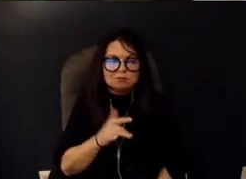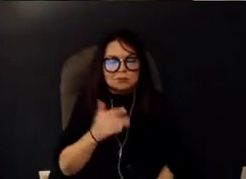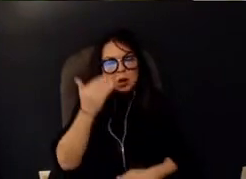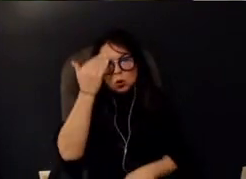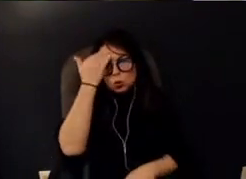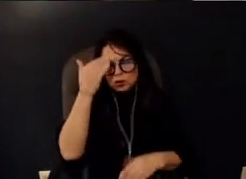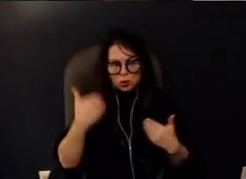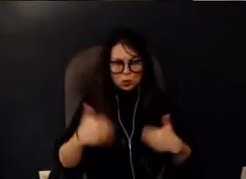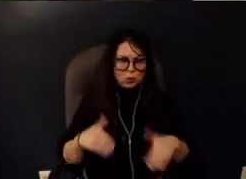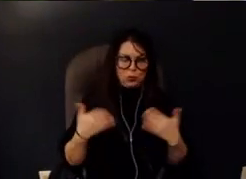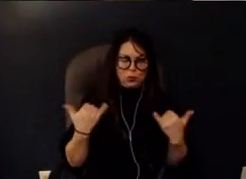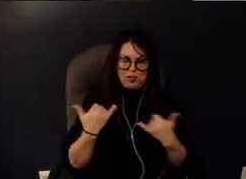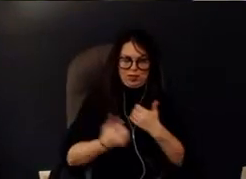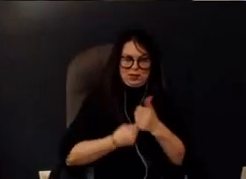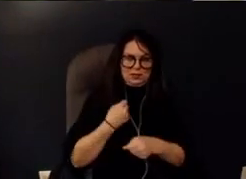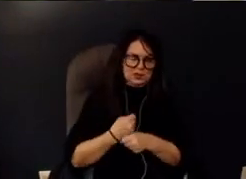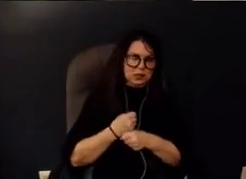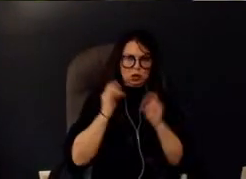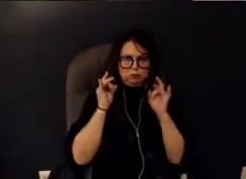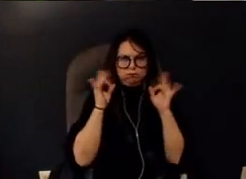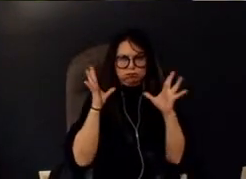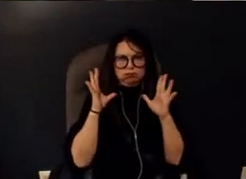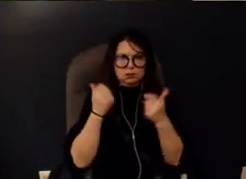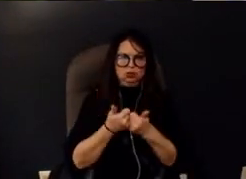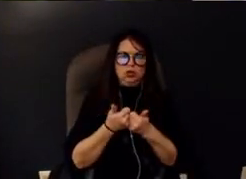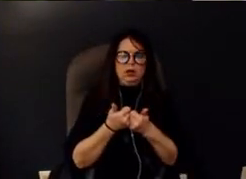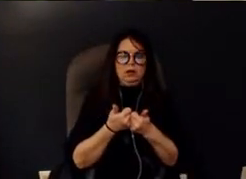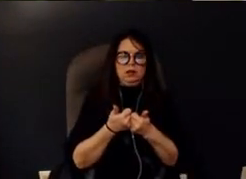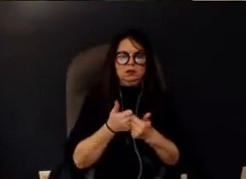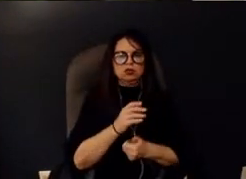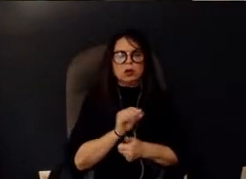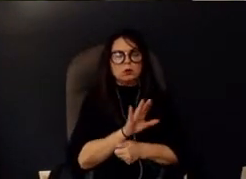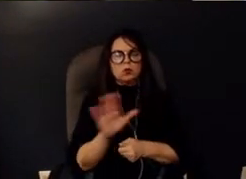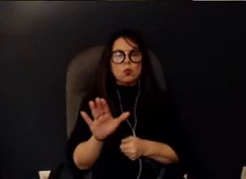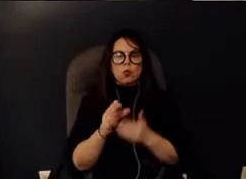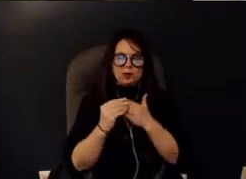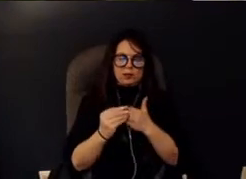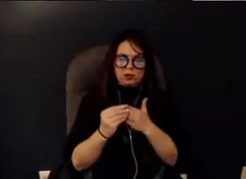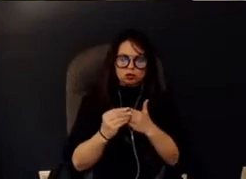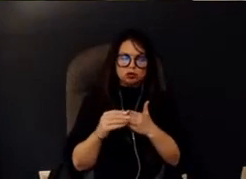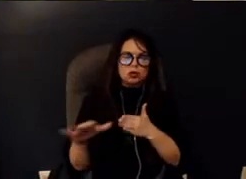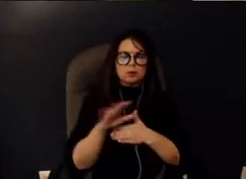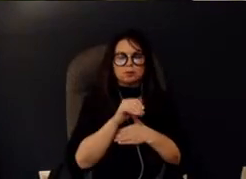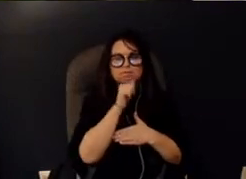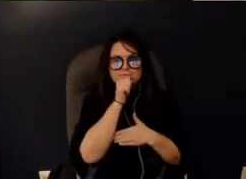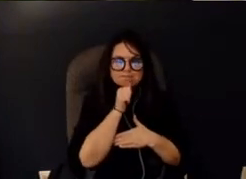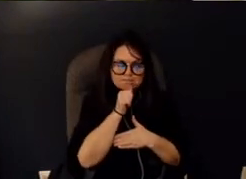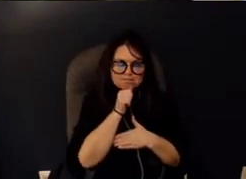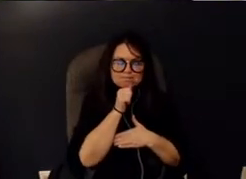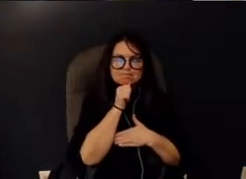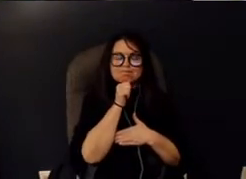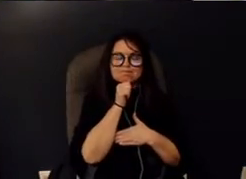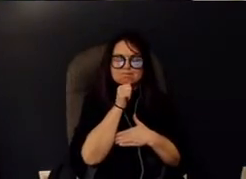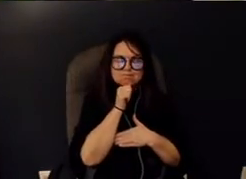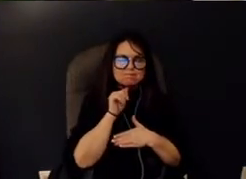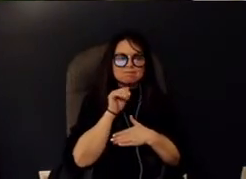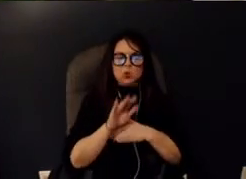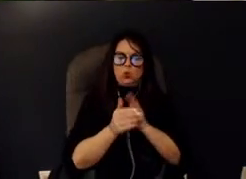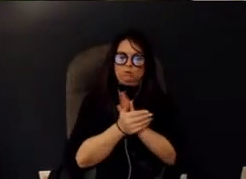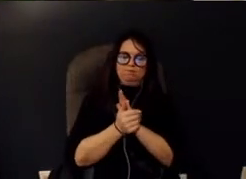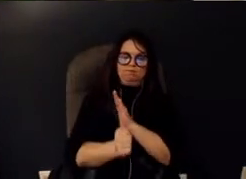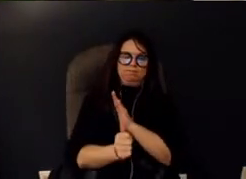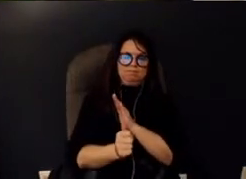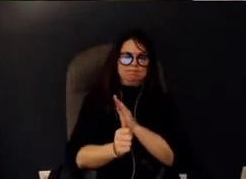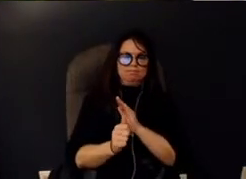year, and your leadership, your patience, your ability to work with folks